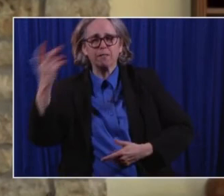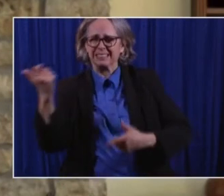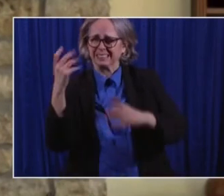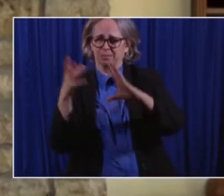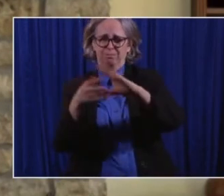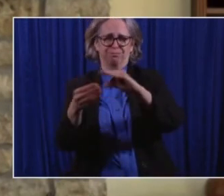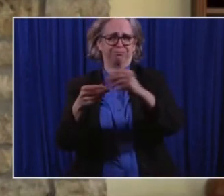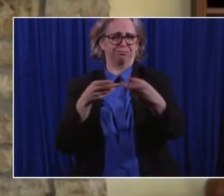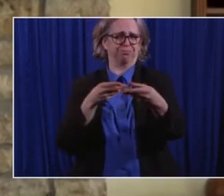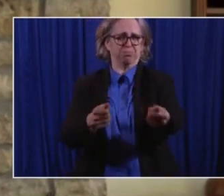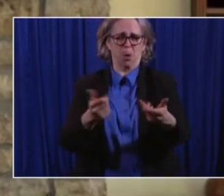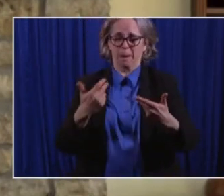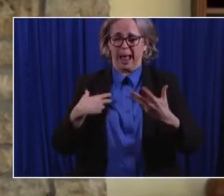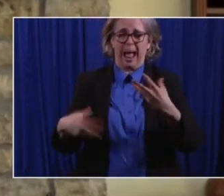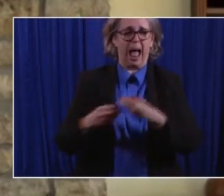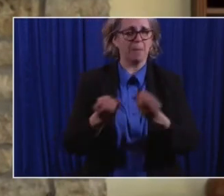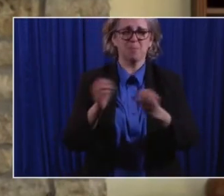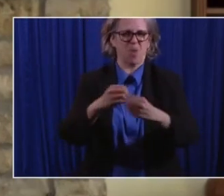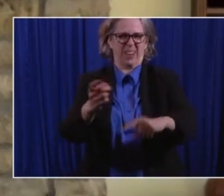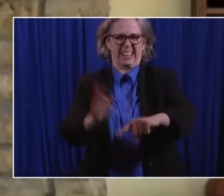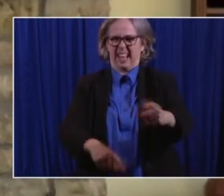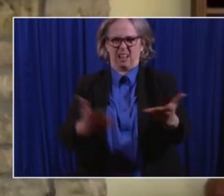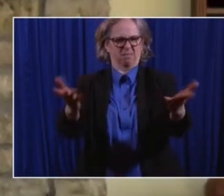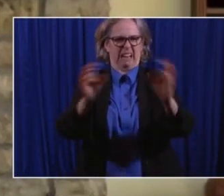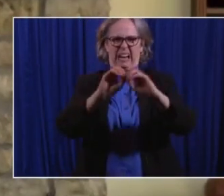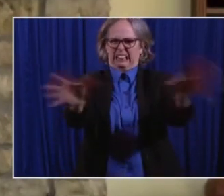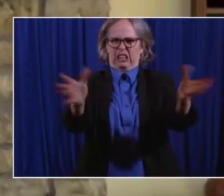around. And that's our last